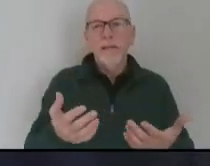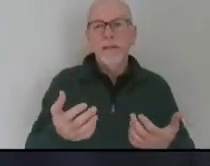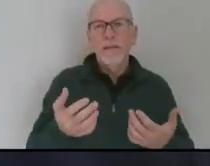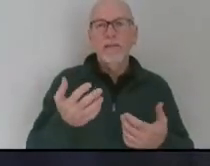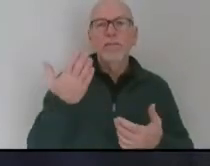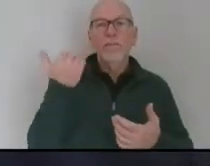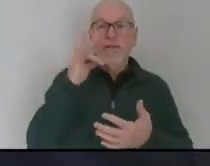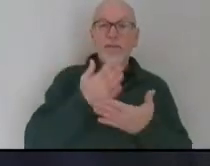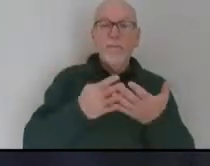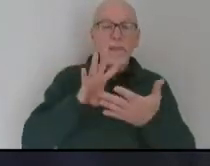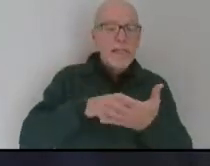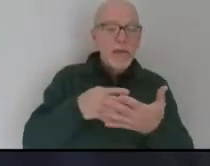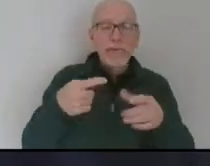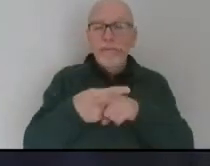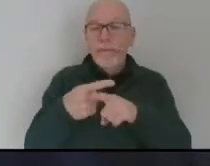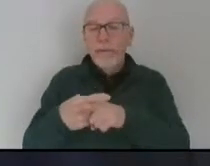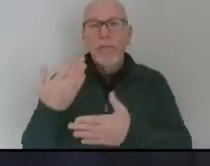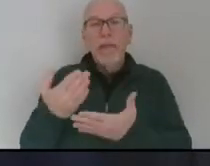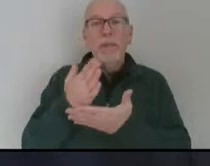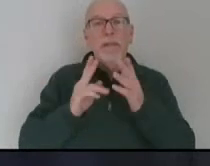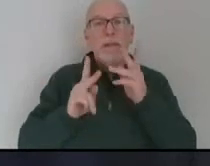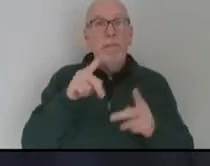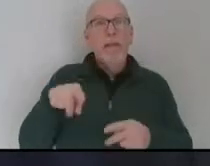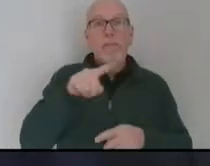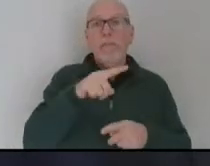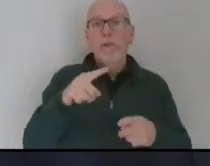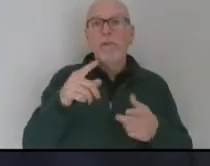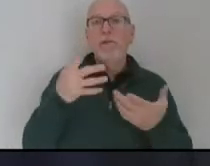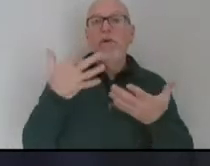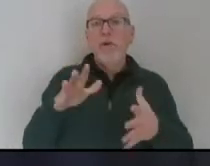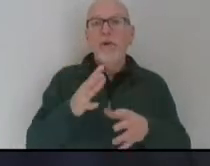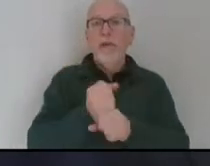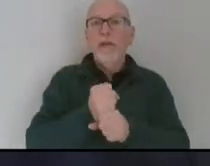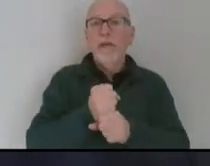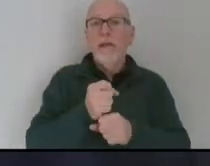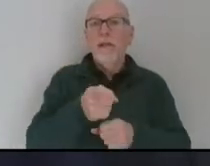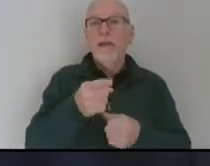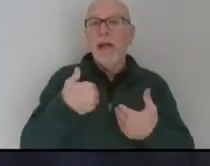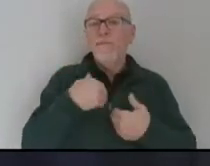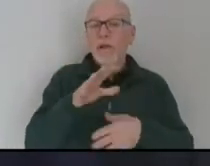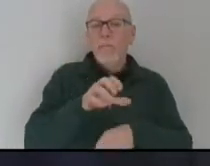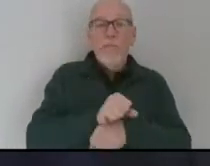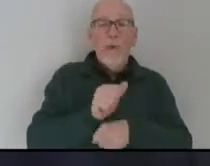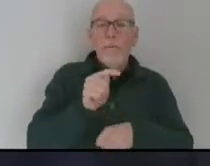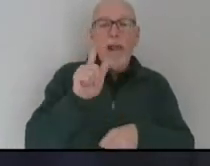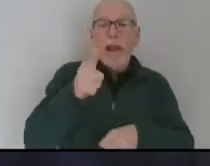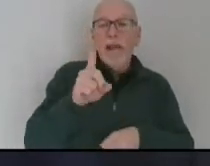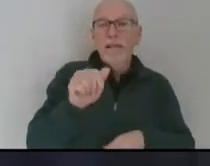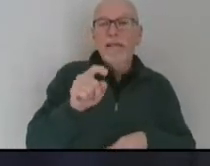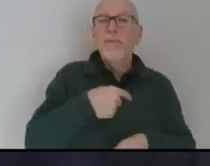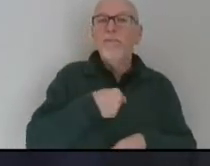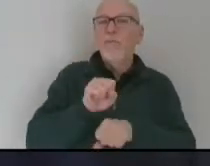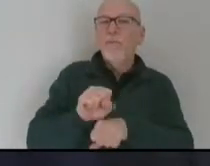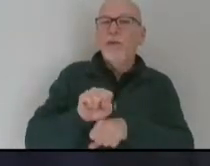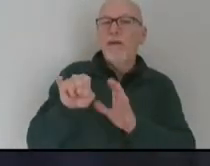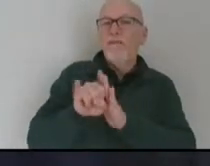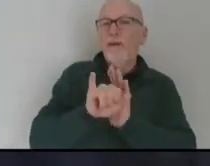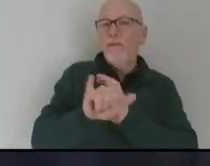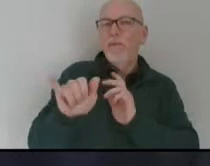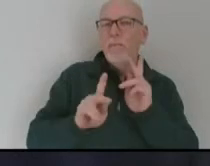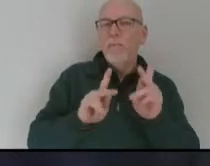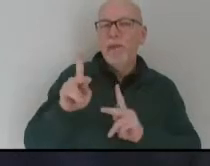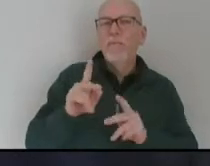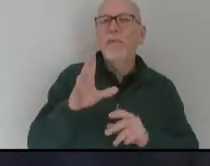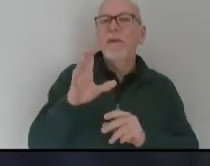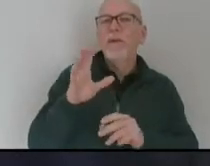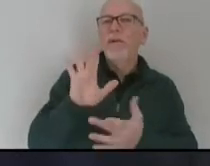scheduling glitches, there may be some people that have got their, think they have an appointment at a later date. So we're working to identify those people and actually reach